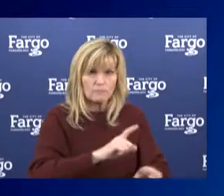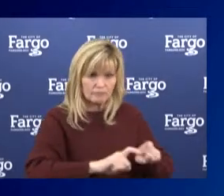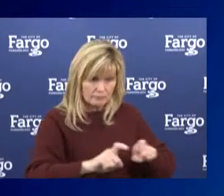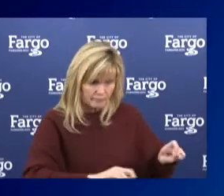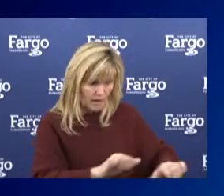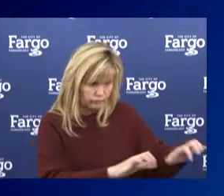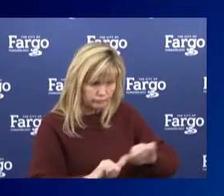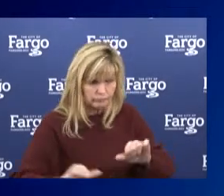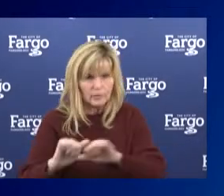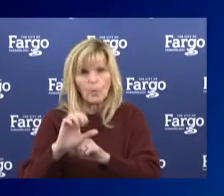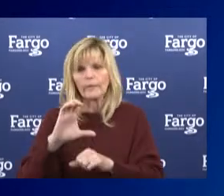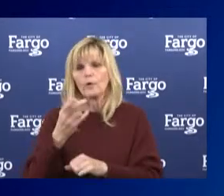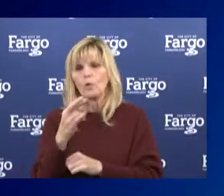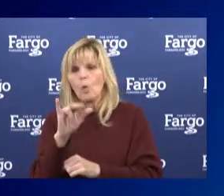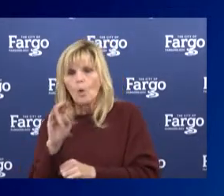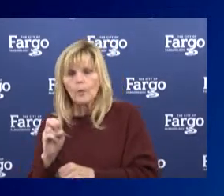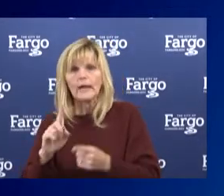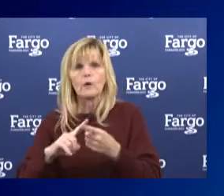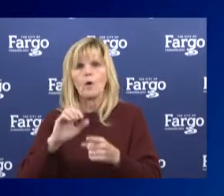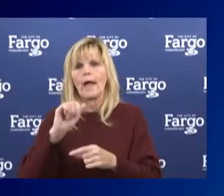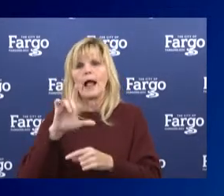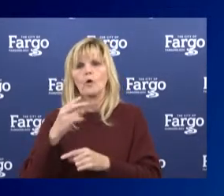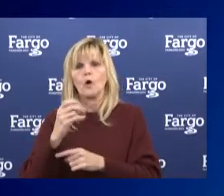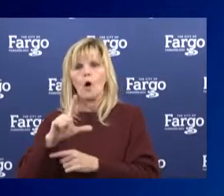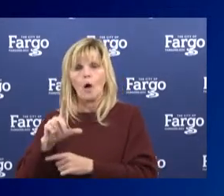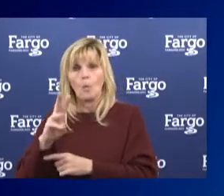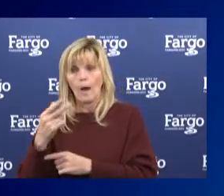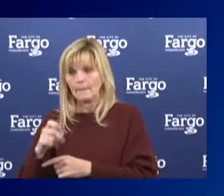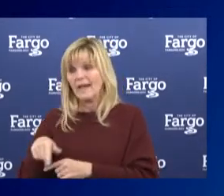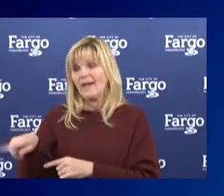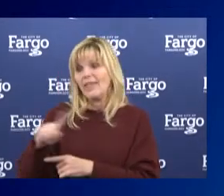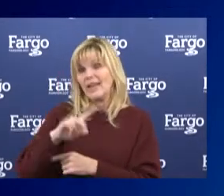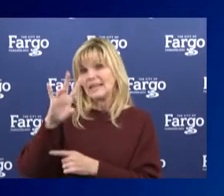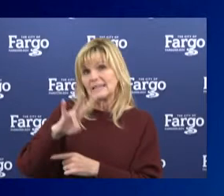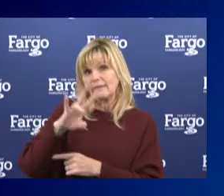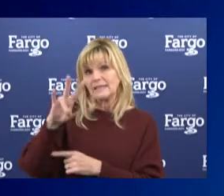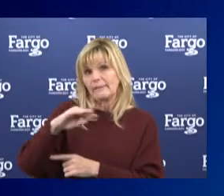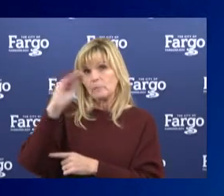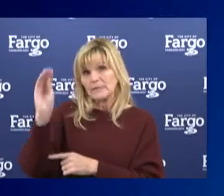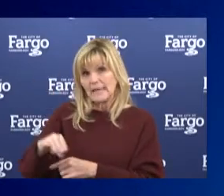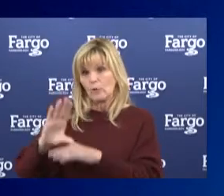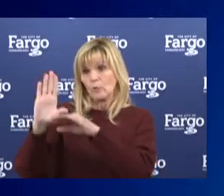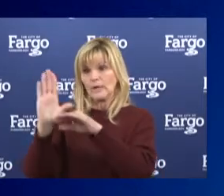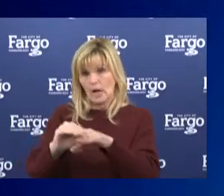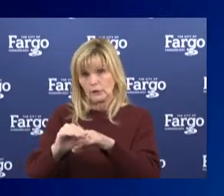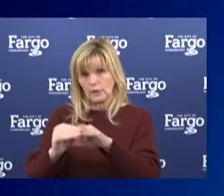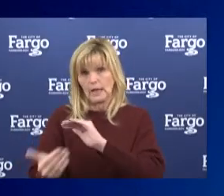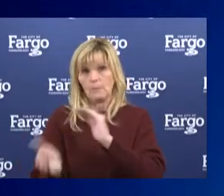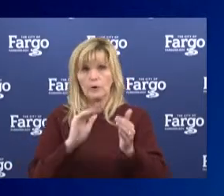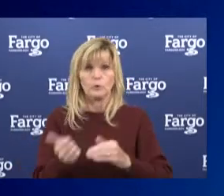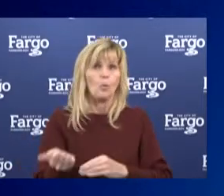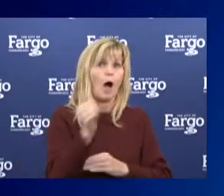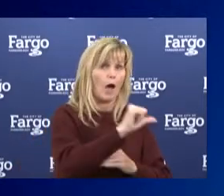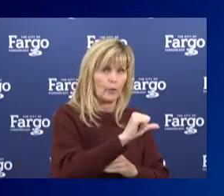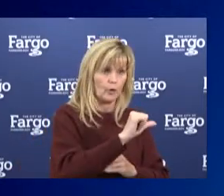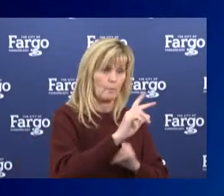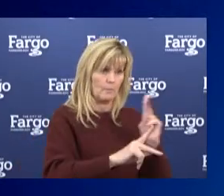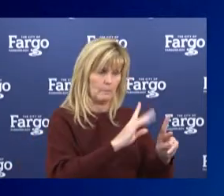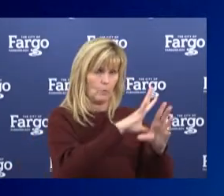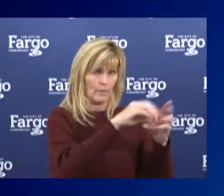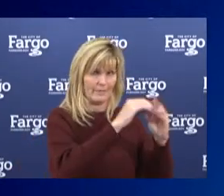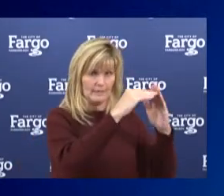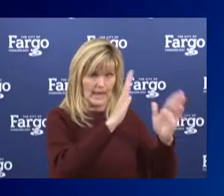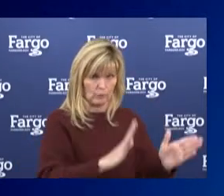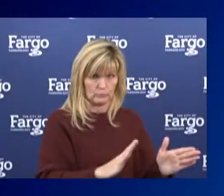with like a chlorine or alcohol wipe also had a 77% reduction in transmission to other household members. Next slide,